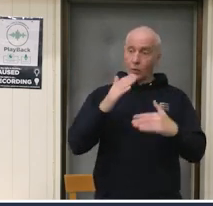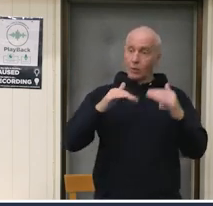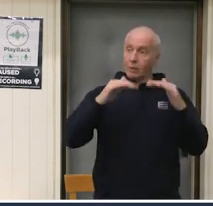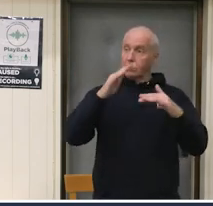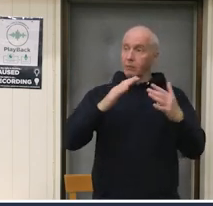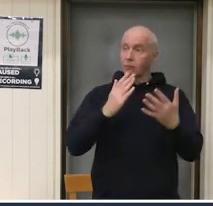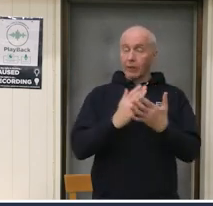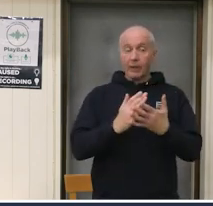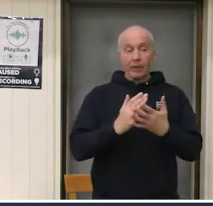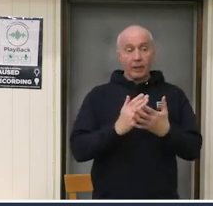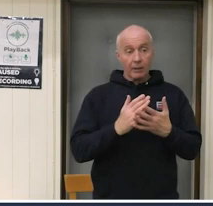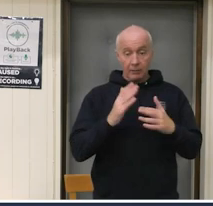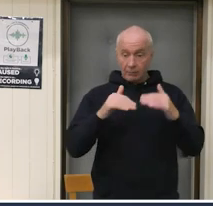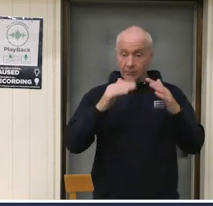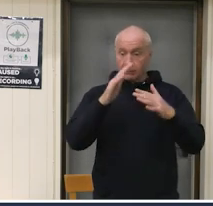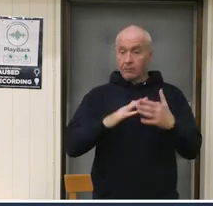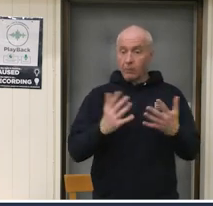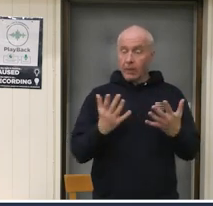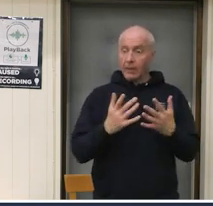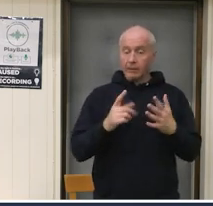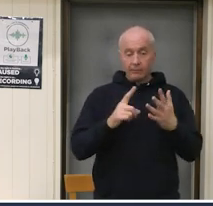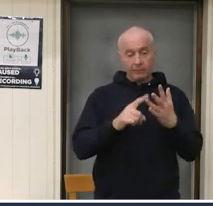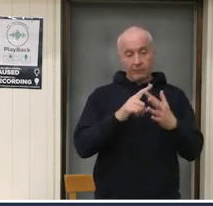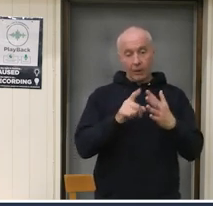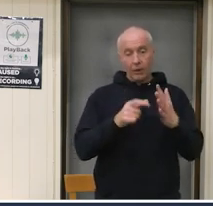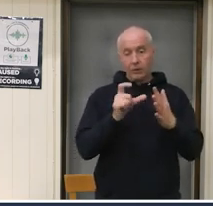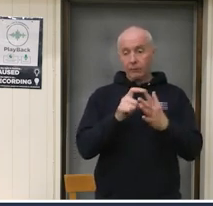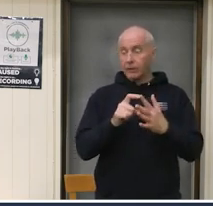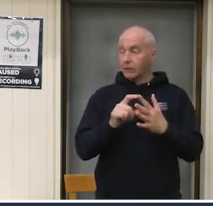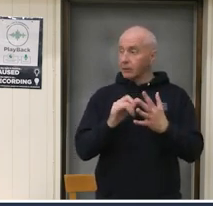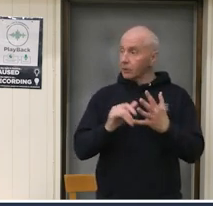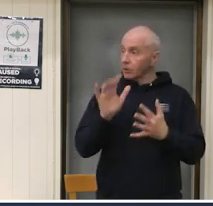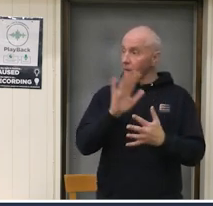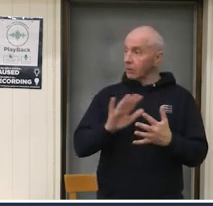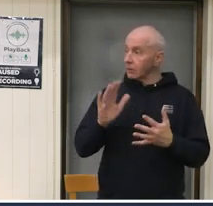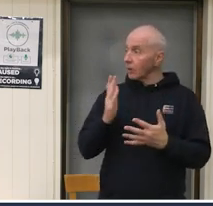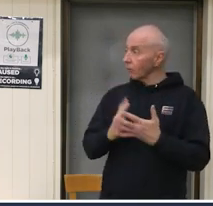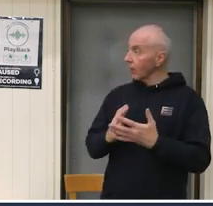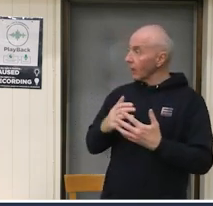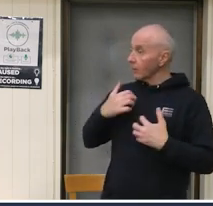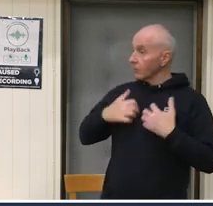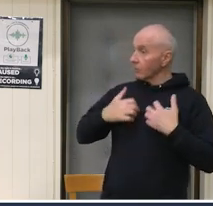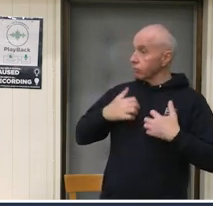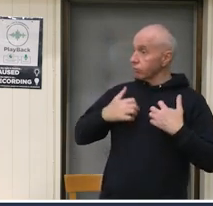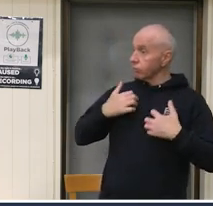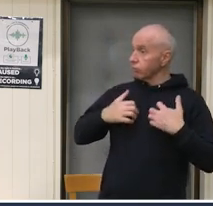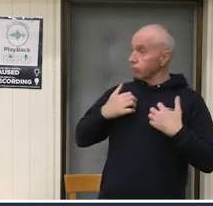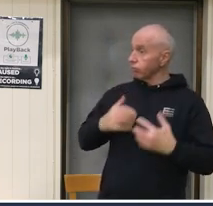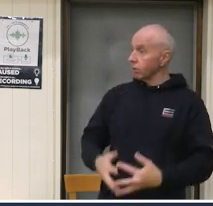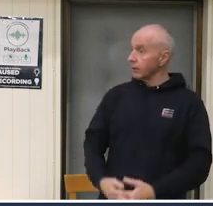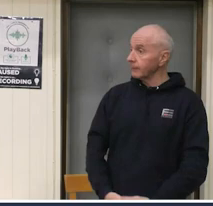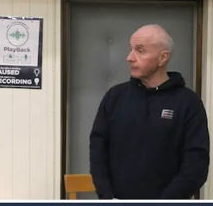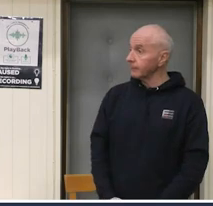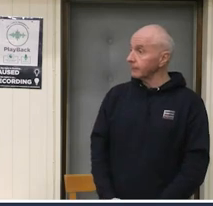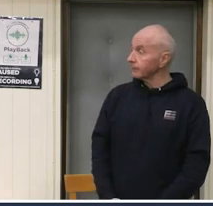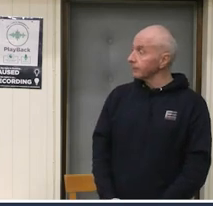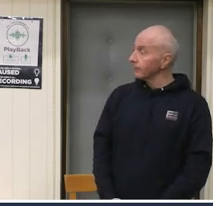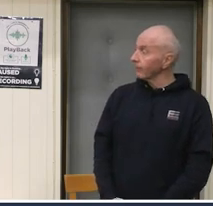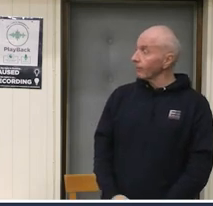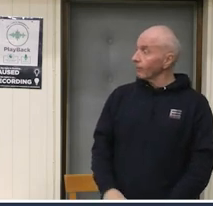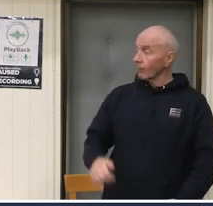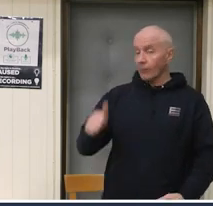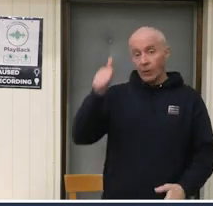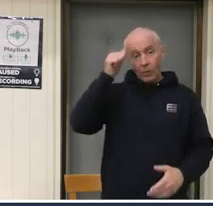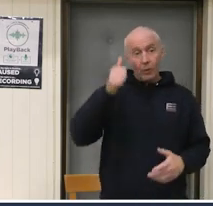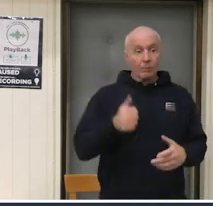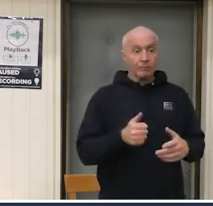Jet will be closed soon. So this is all getting very exciting. The other thing is, you know, I said about go big or